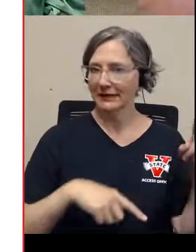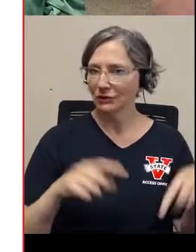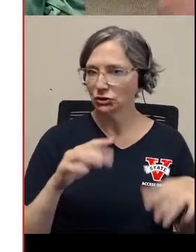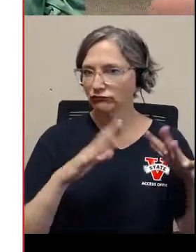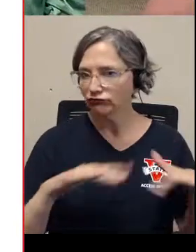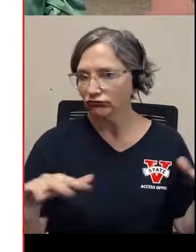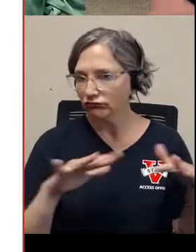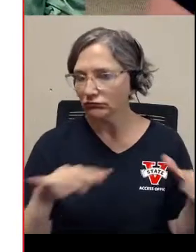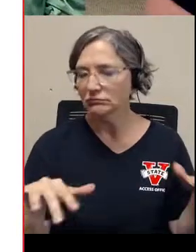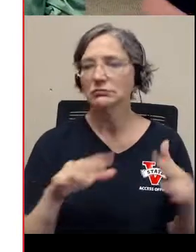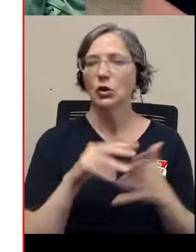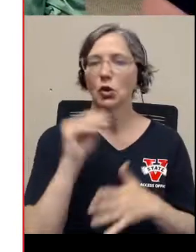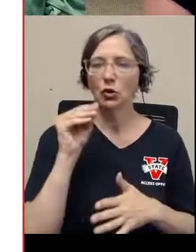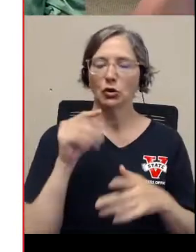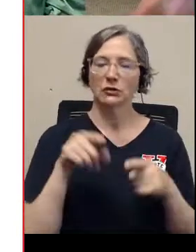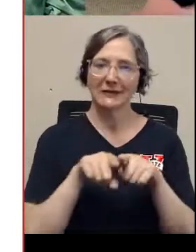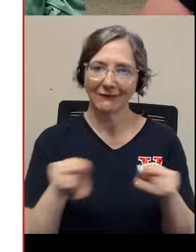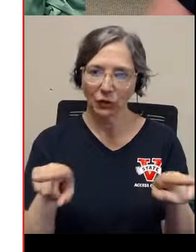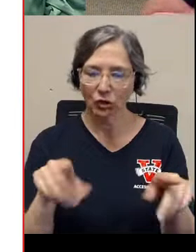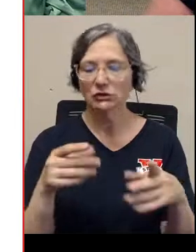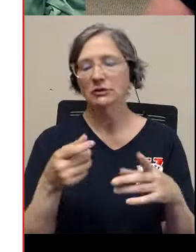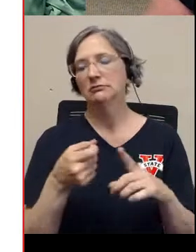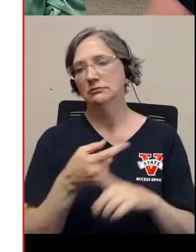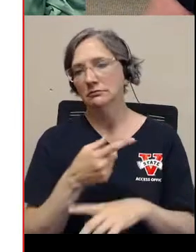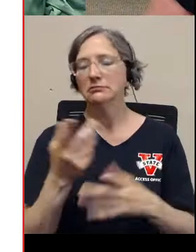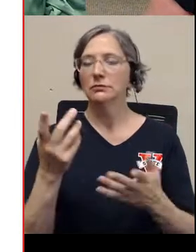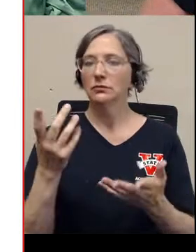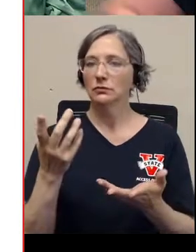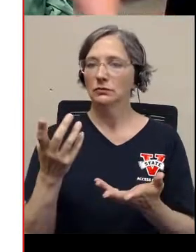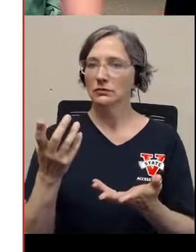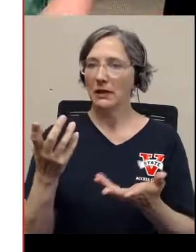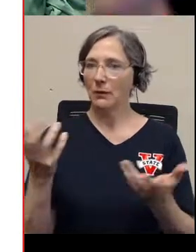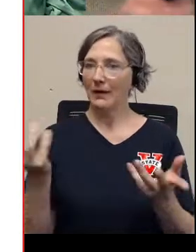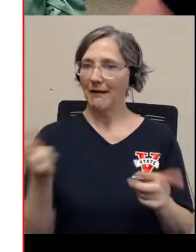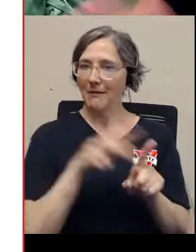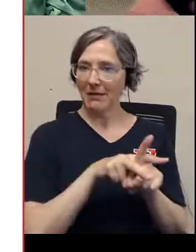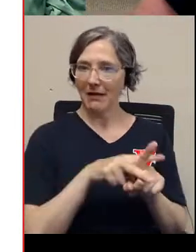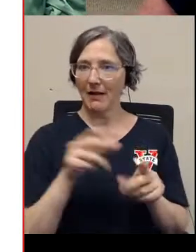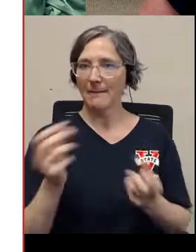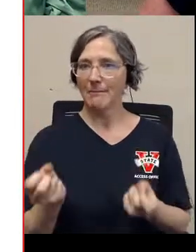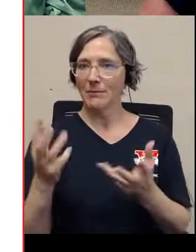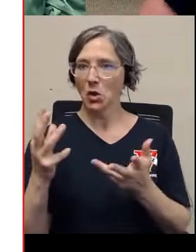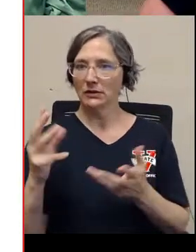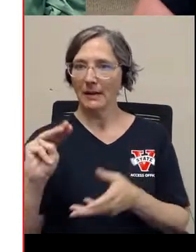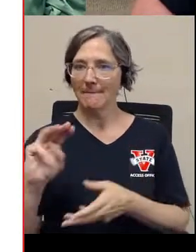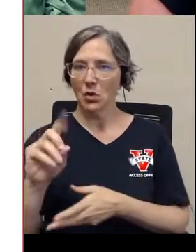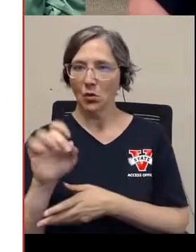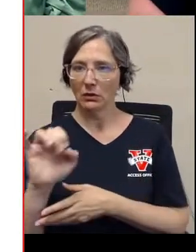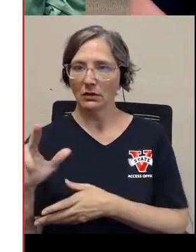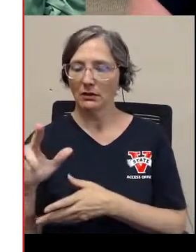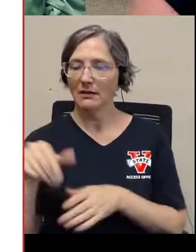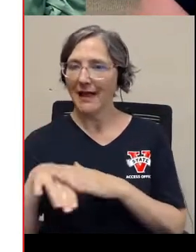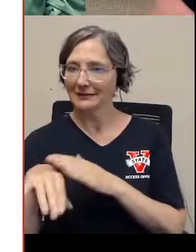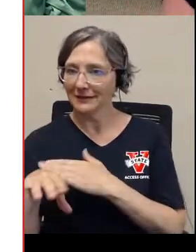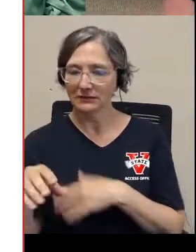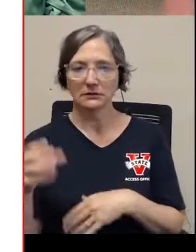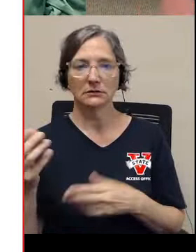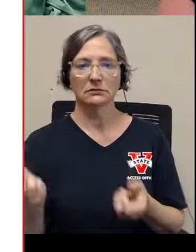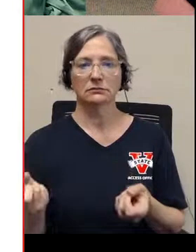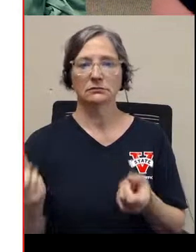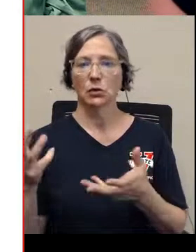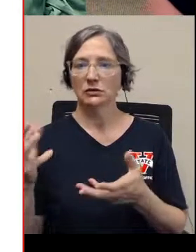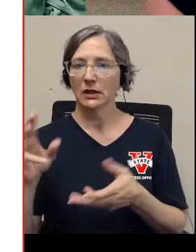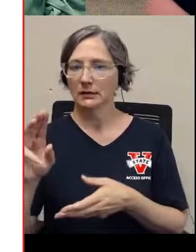and different learners, then we think about multimodal access, multidimensional planning that hits our